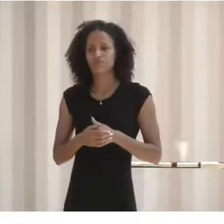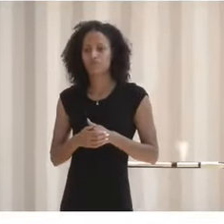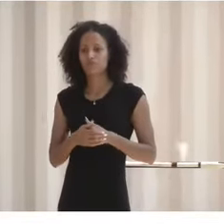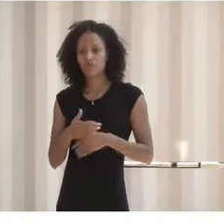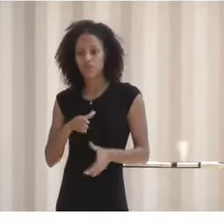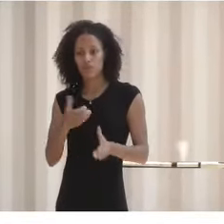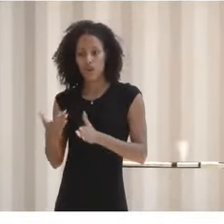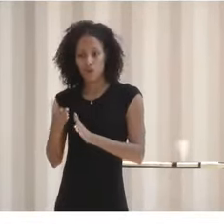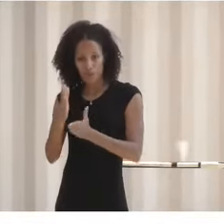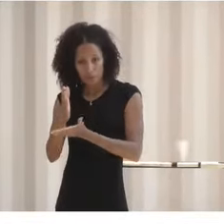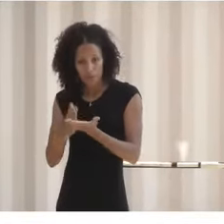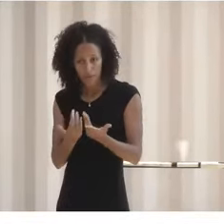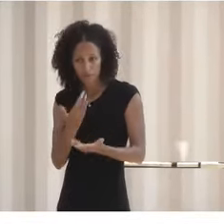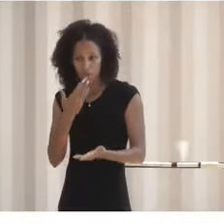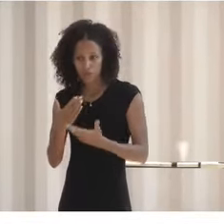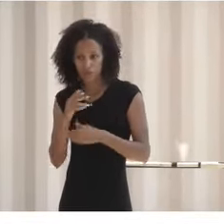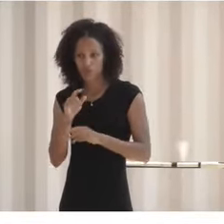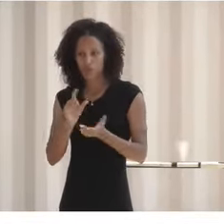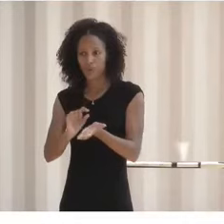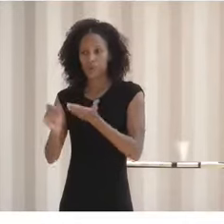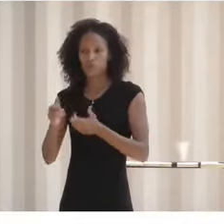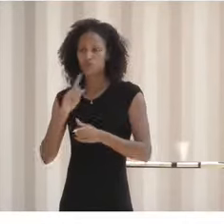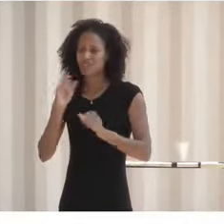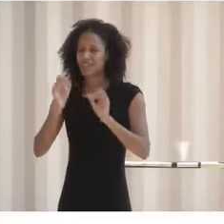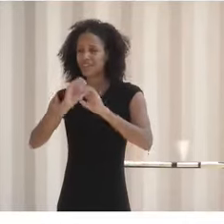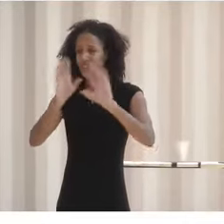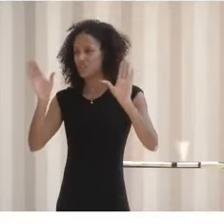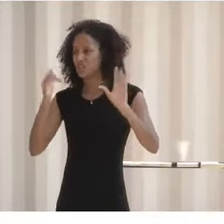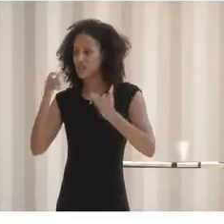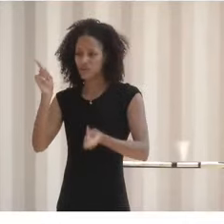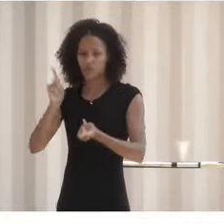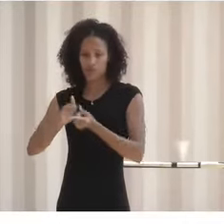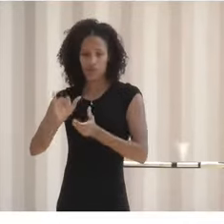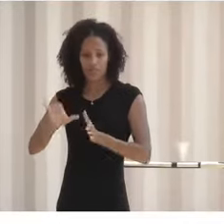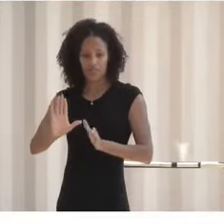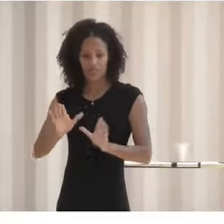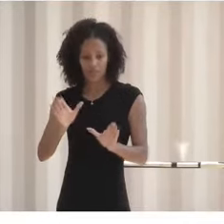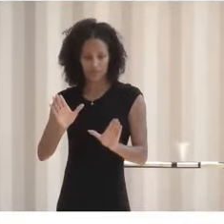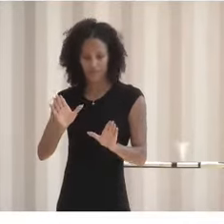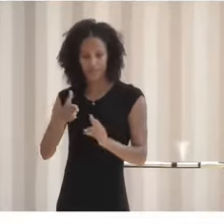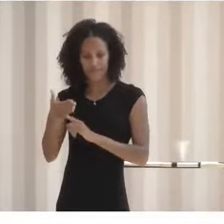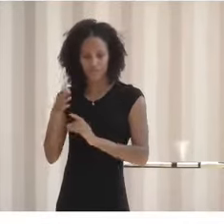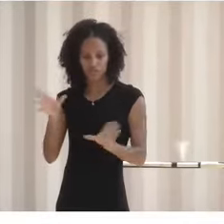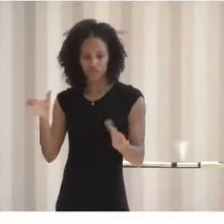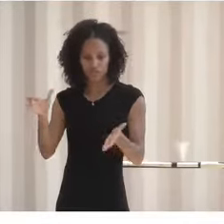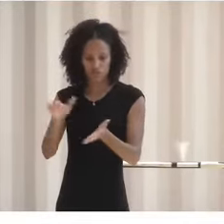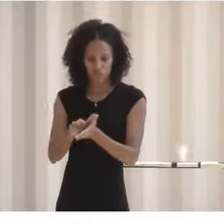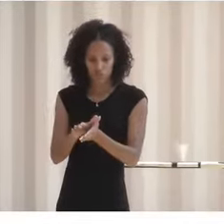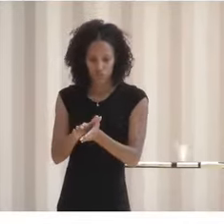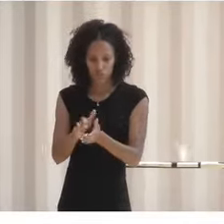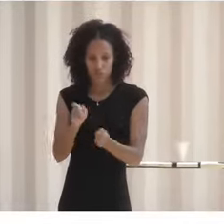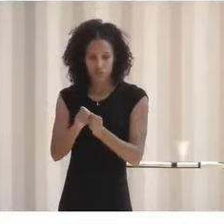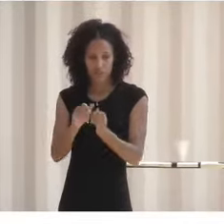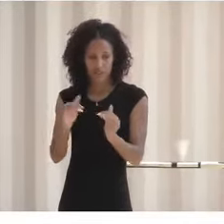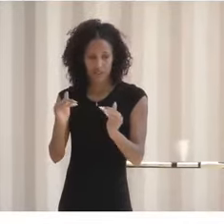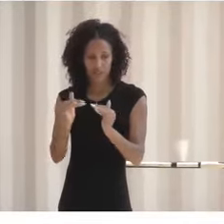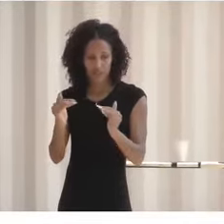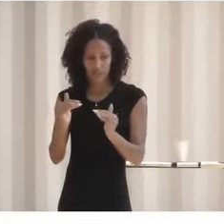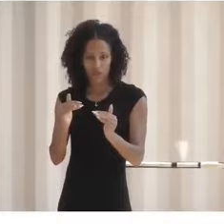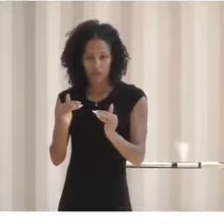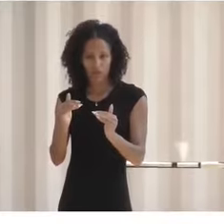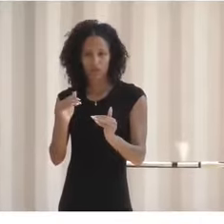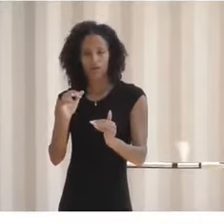other piece of good news is that it's clear that by reducing the populations to a certain level, native